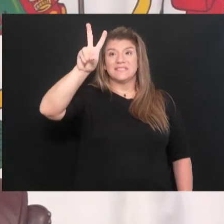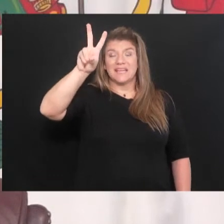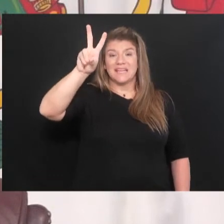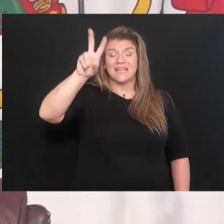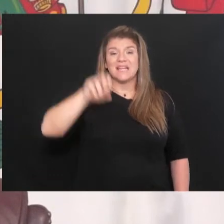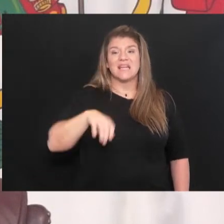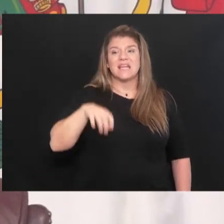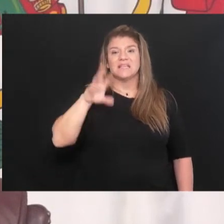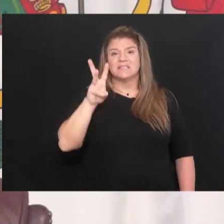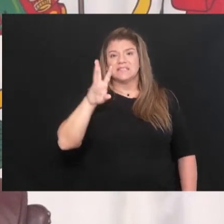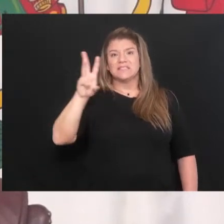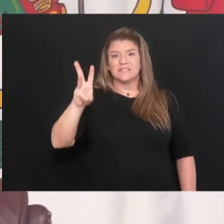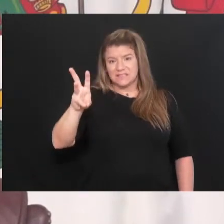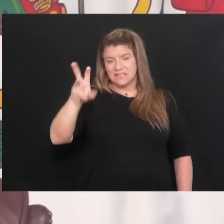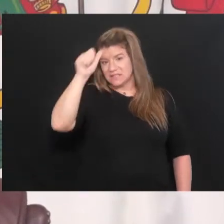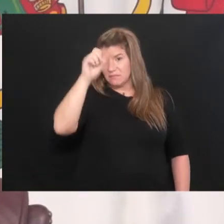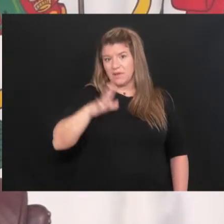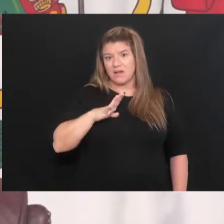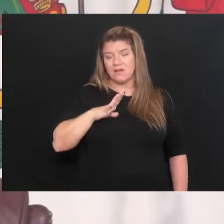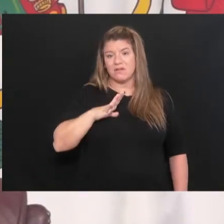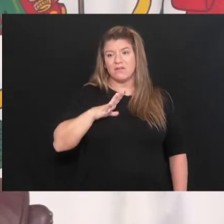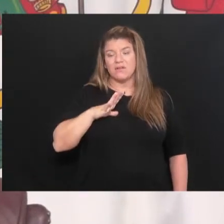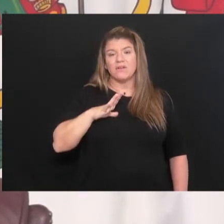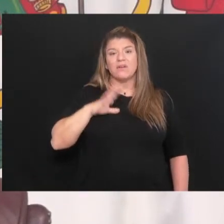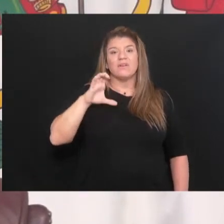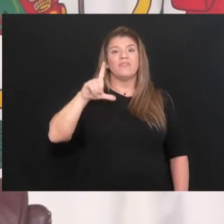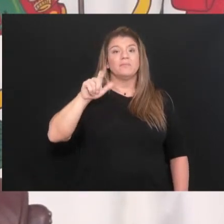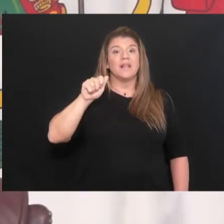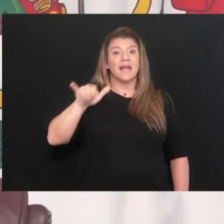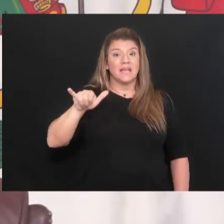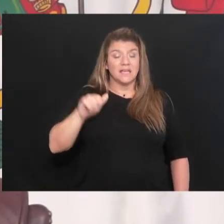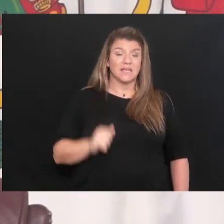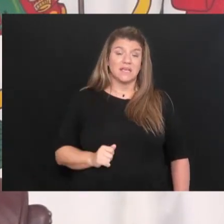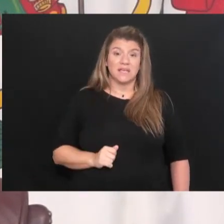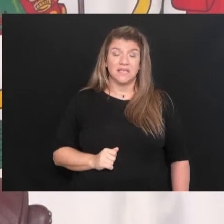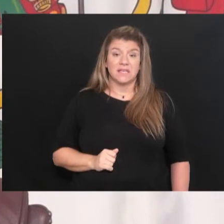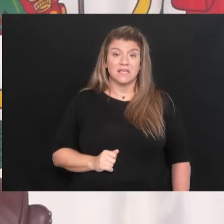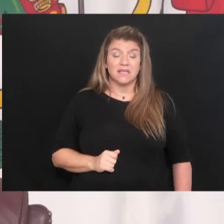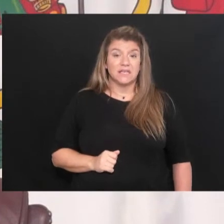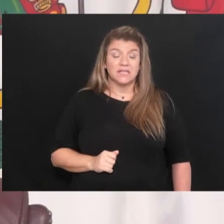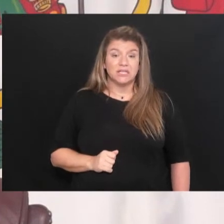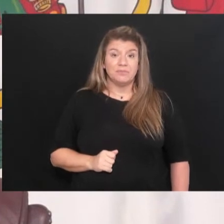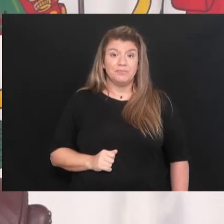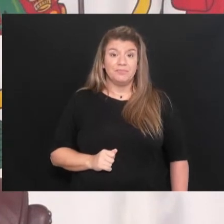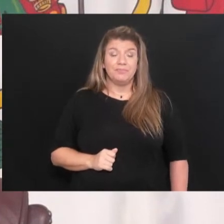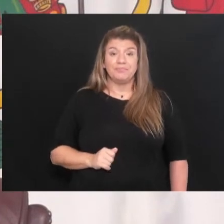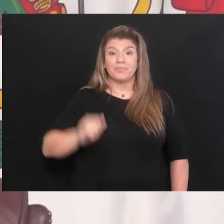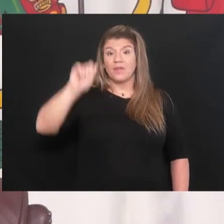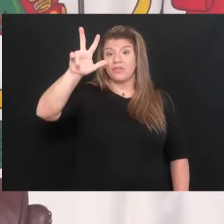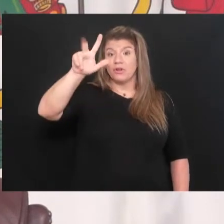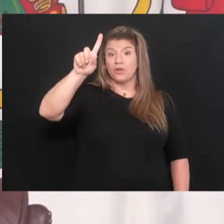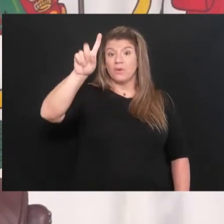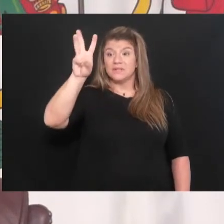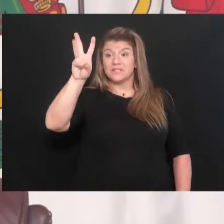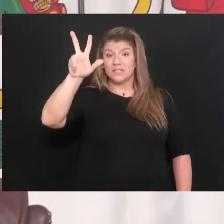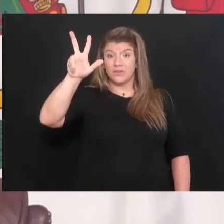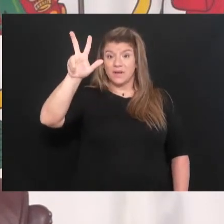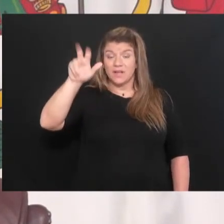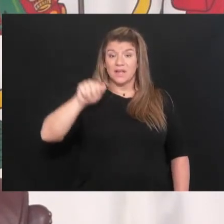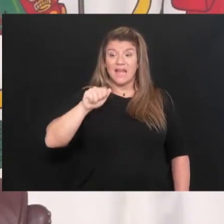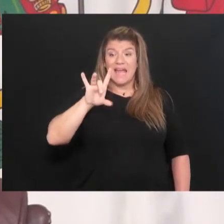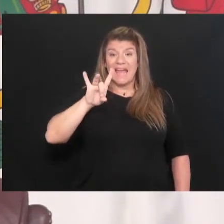death is a 66-year-old male from Clay County. Our 3,163rd death